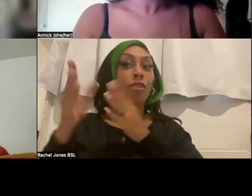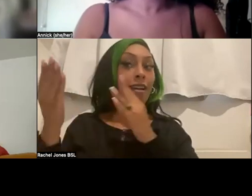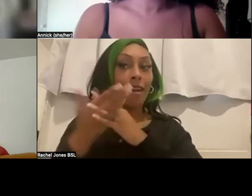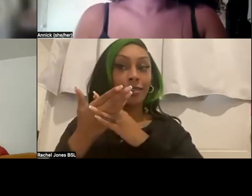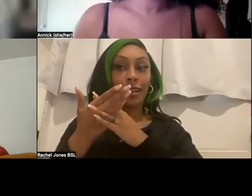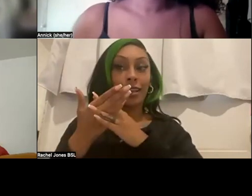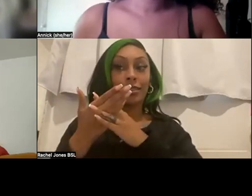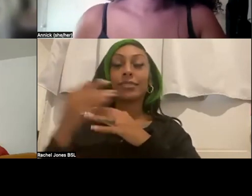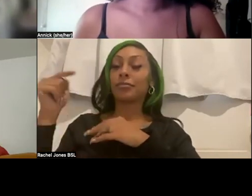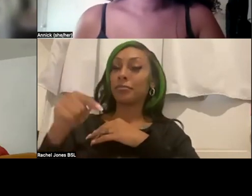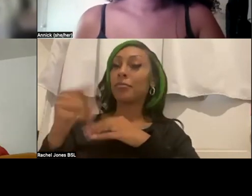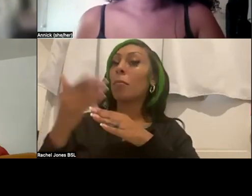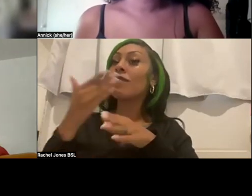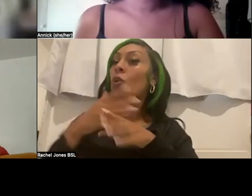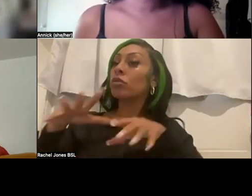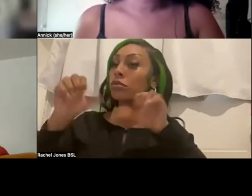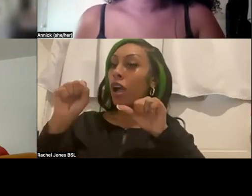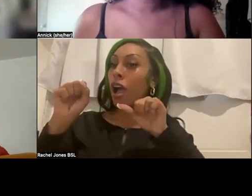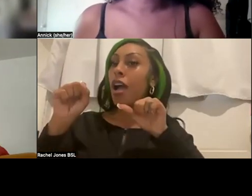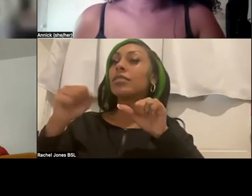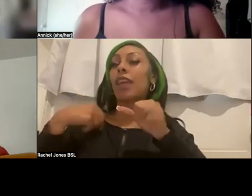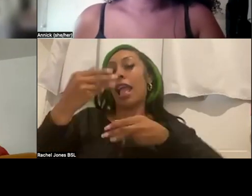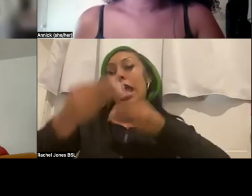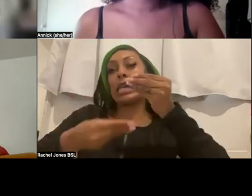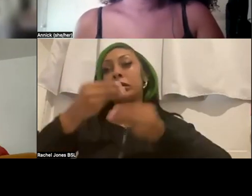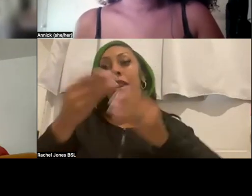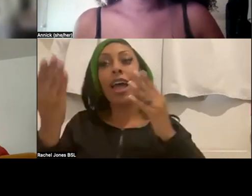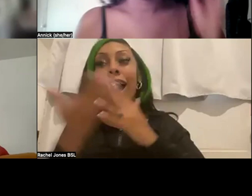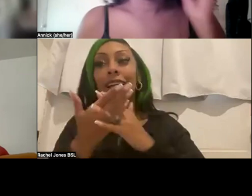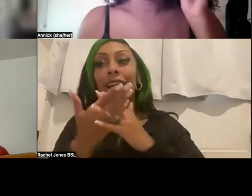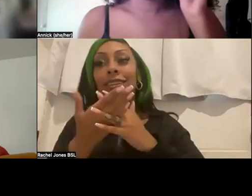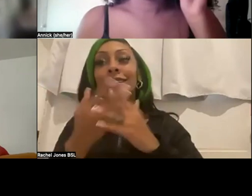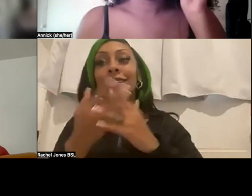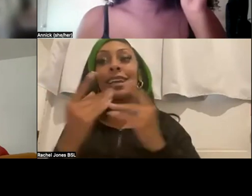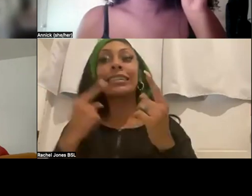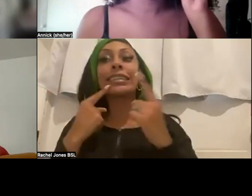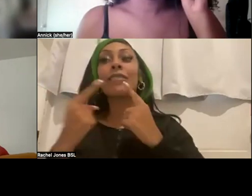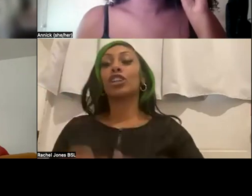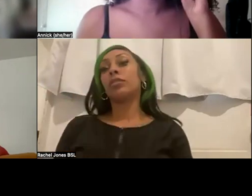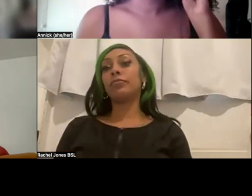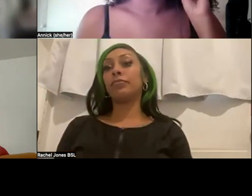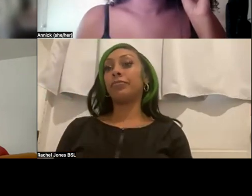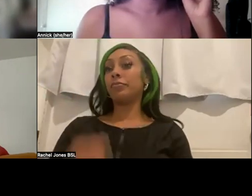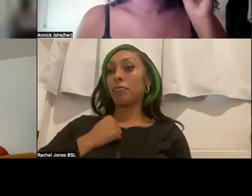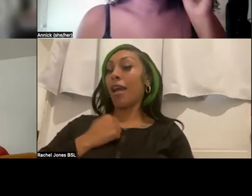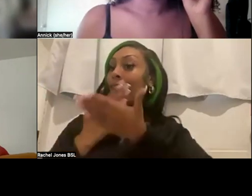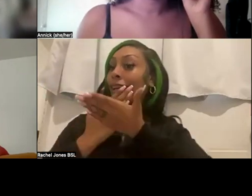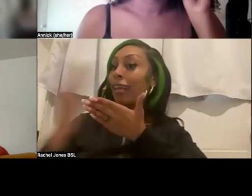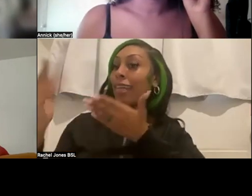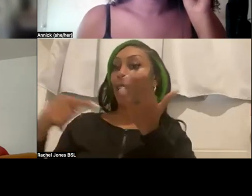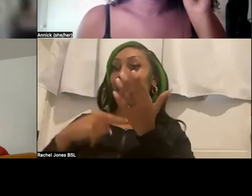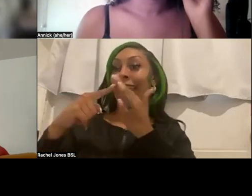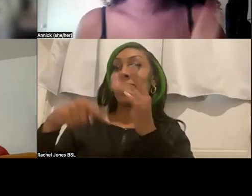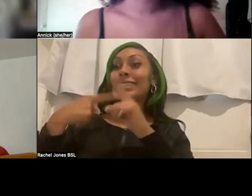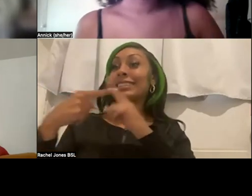start, I'm going to outline some access and other information. My clear text is providing our captioning